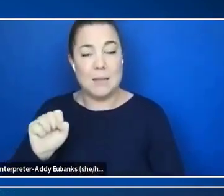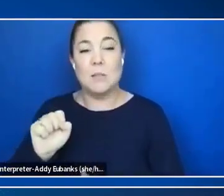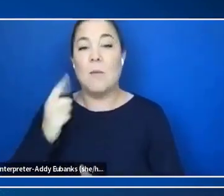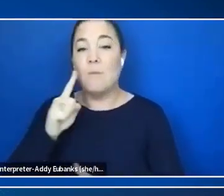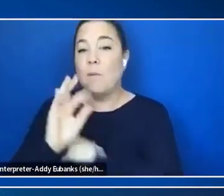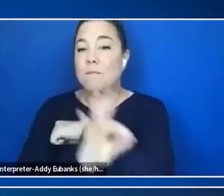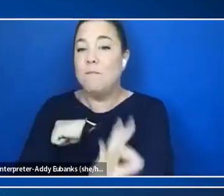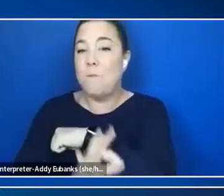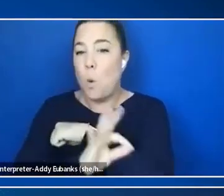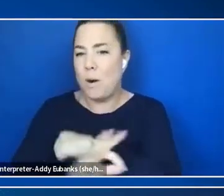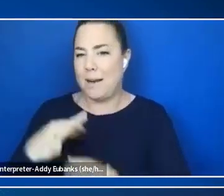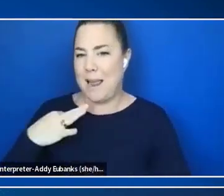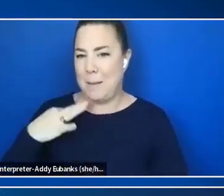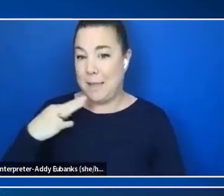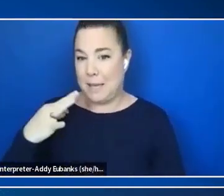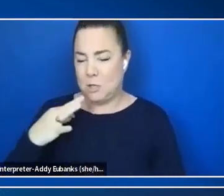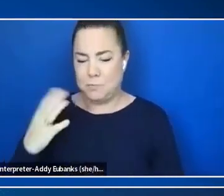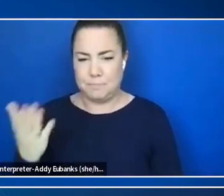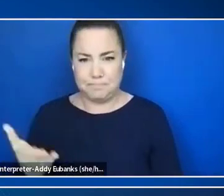applications?